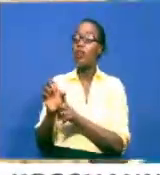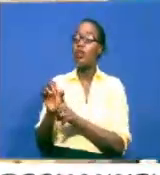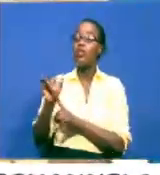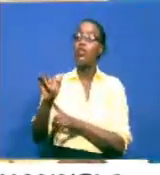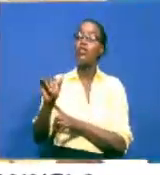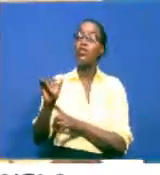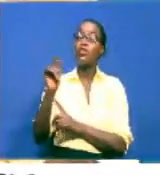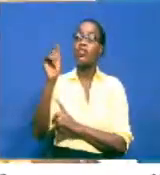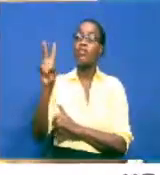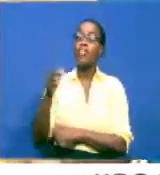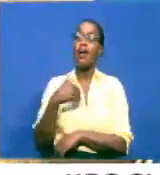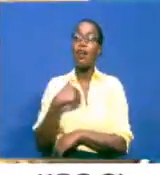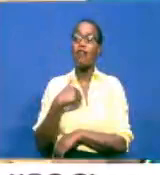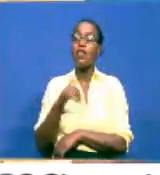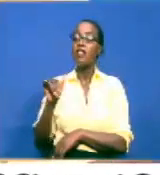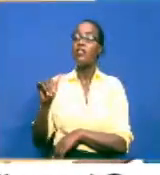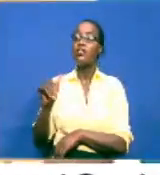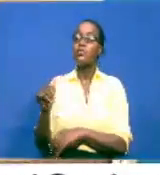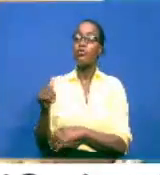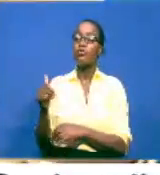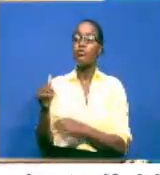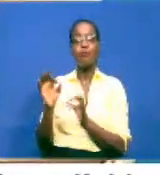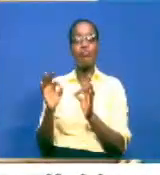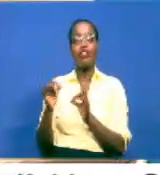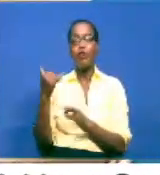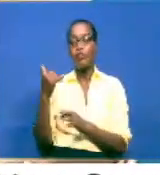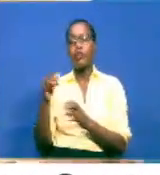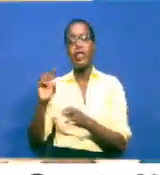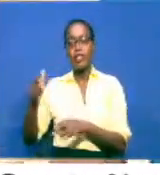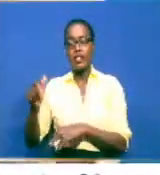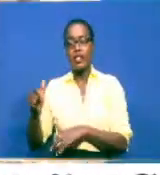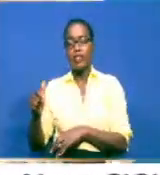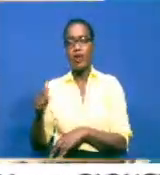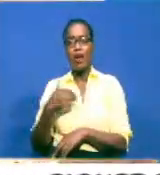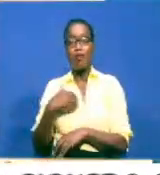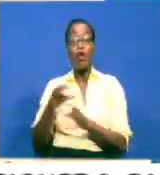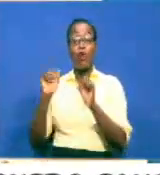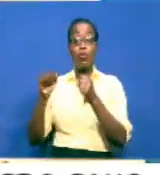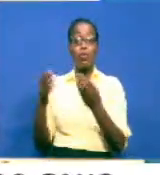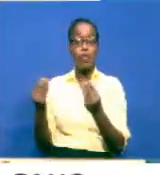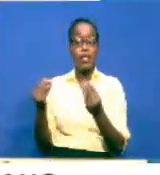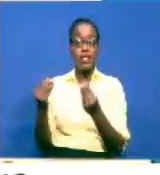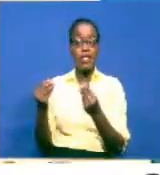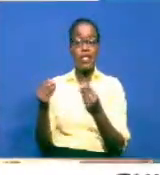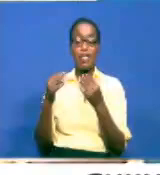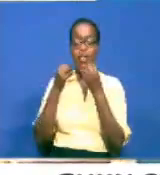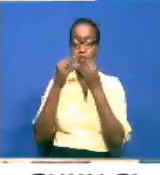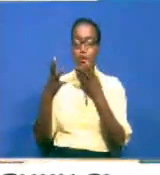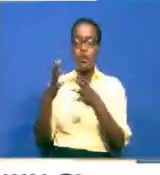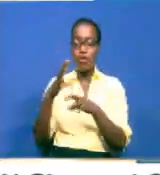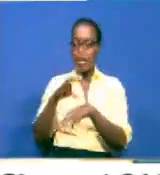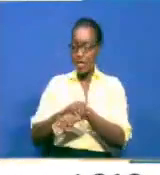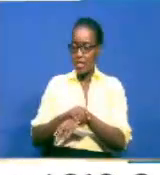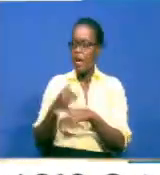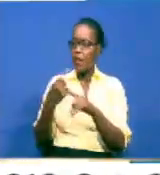have television and those who have smartphones. And radio too. Radio, mm-hmm. can easily get the information. But when it comes